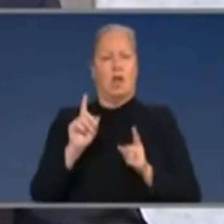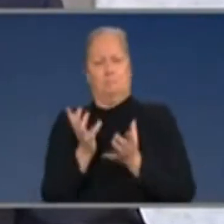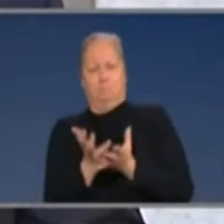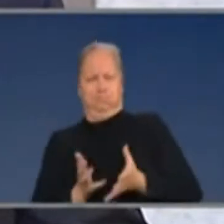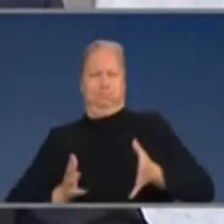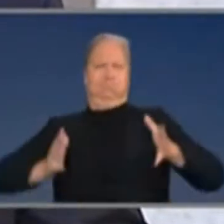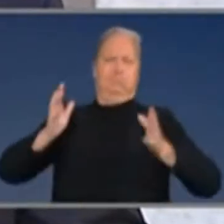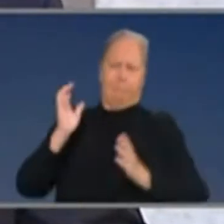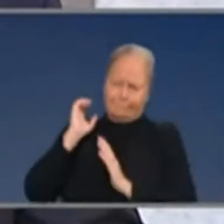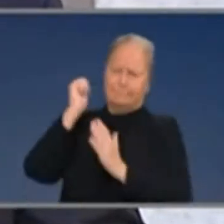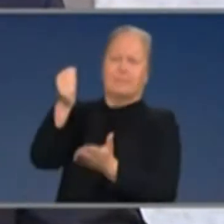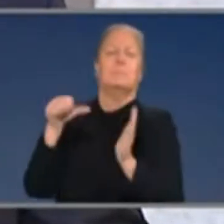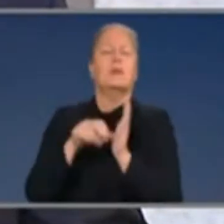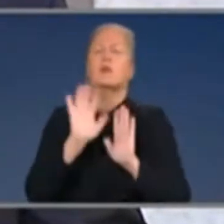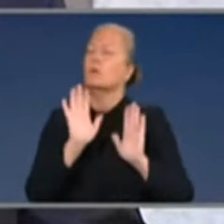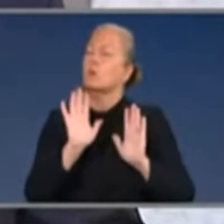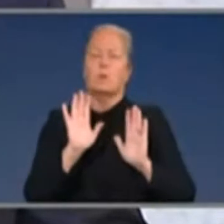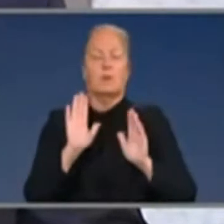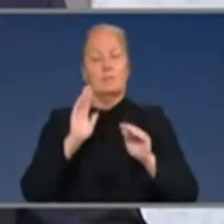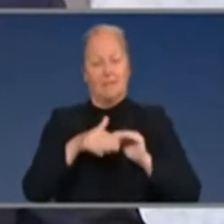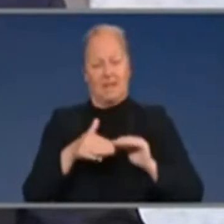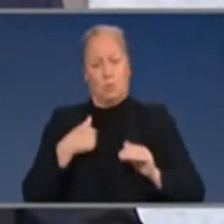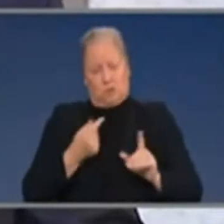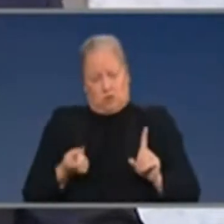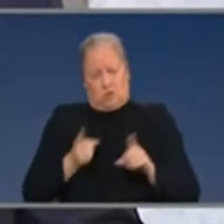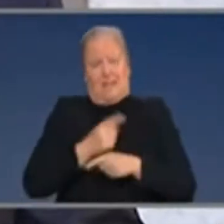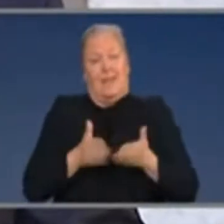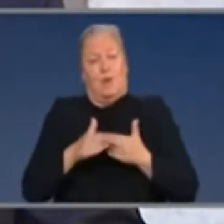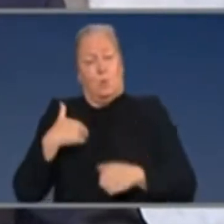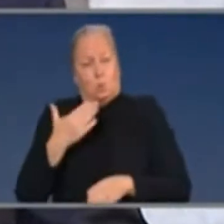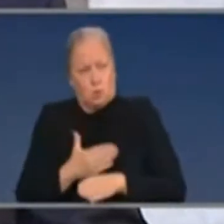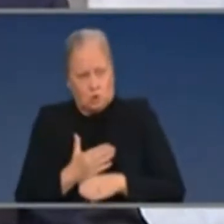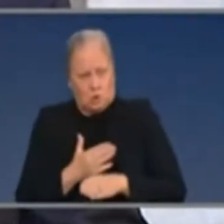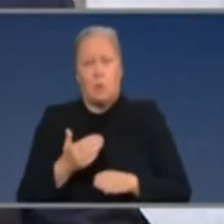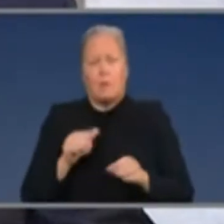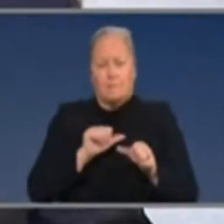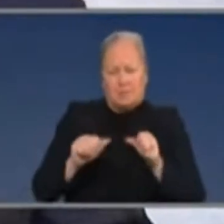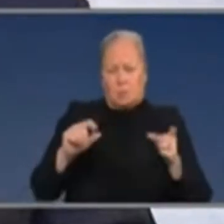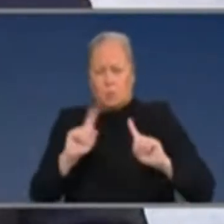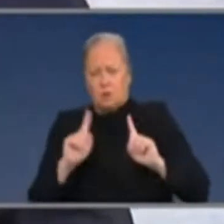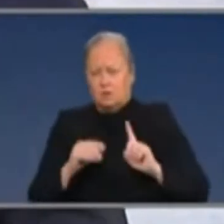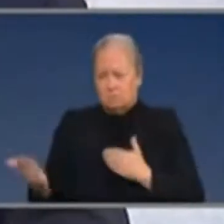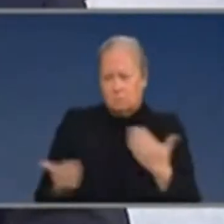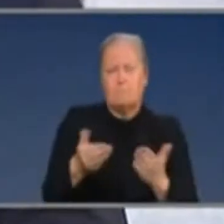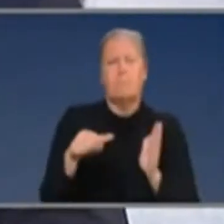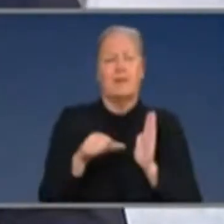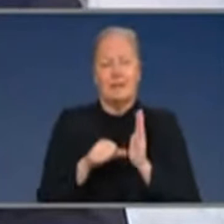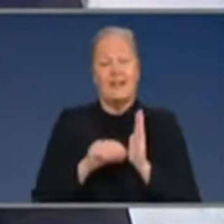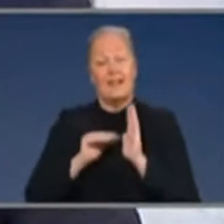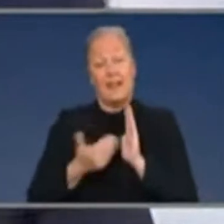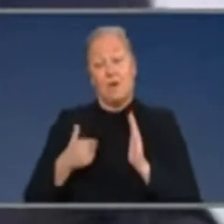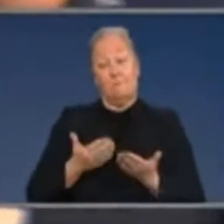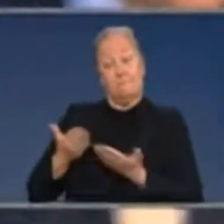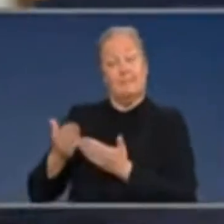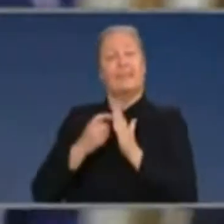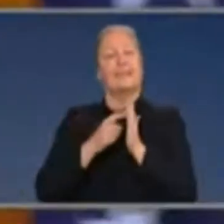This is about changing the way we do things and ensuring that we apply the resources most effectively to achieve that. And with that, I'll pass you on to Ken